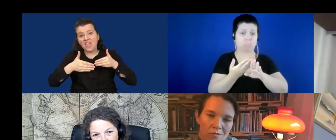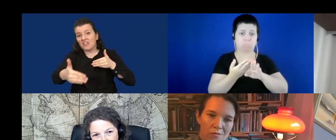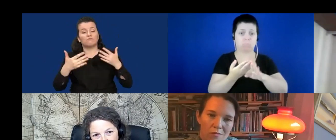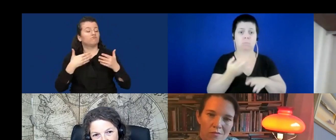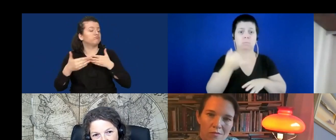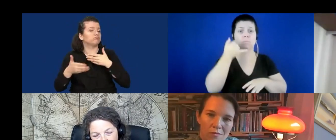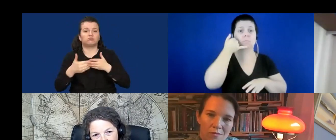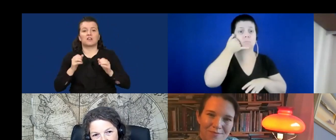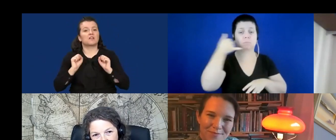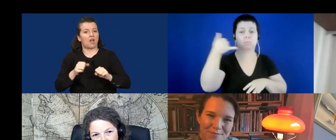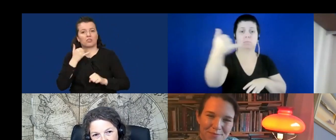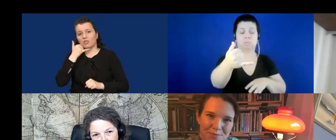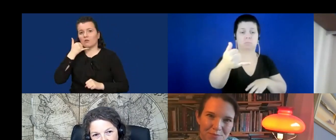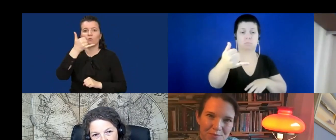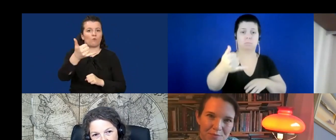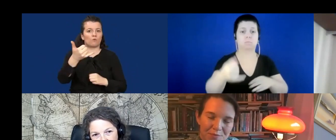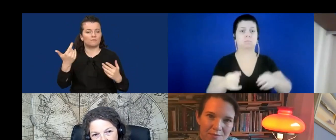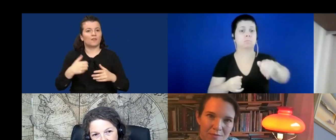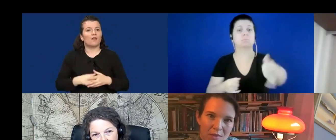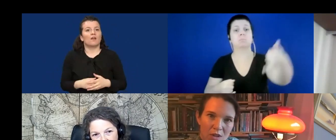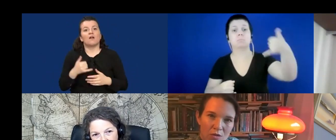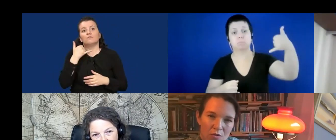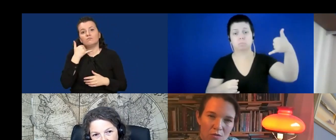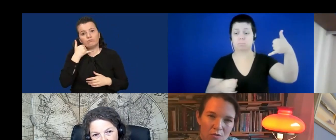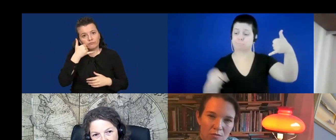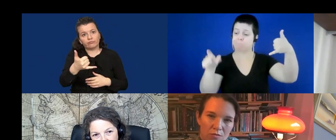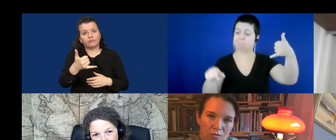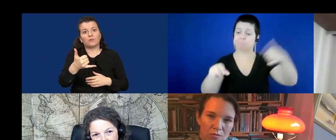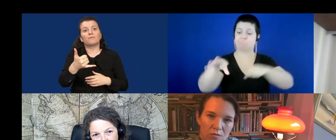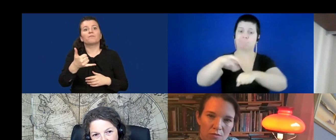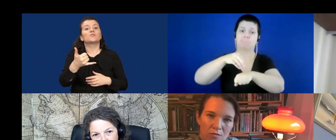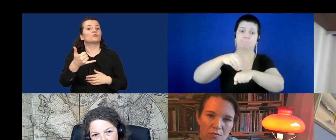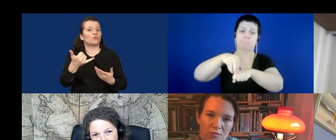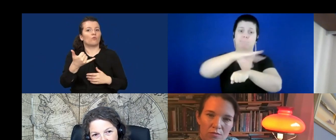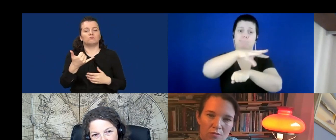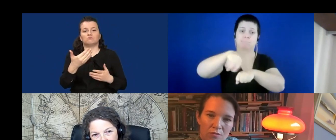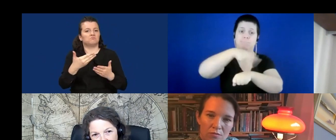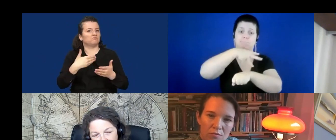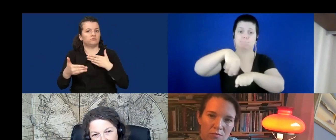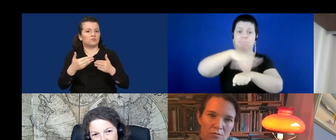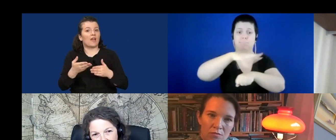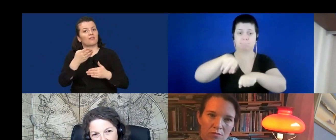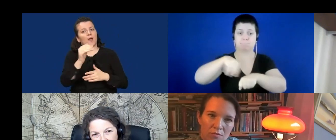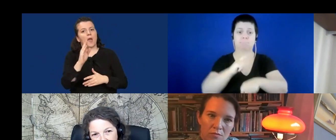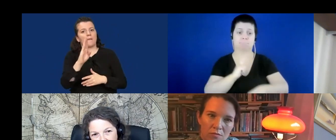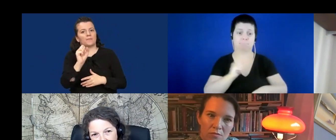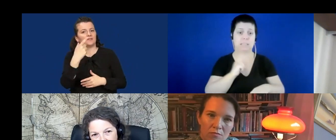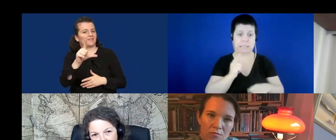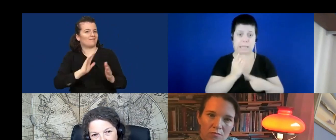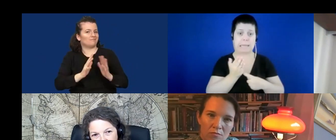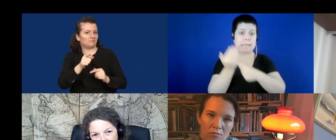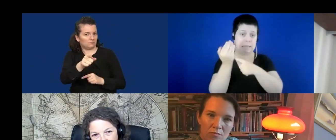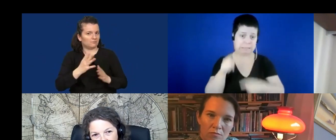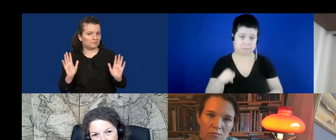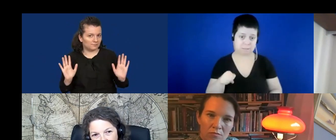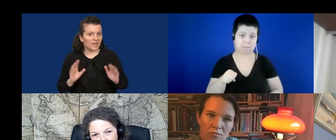conversation between the person that they're telephoning and the BSL user. So we have that technology in place, and that has